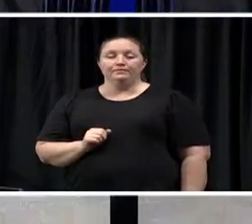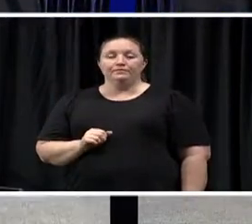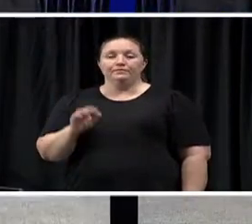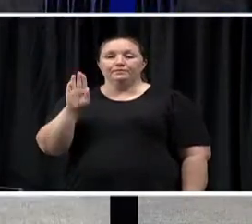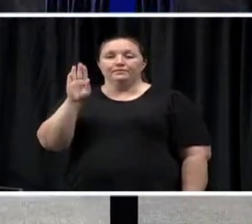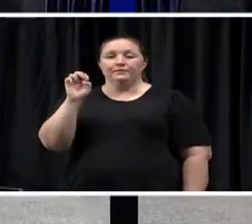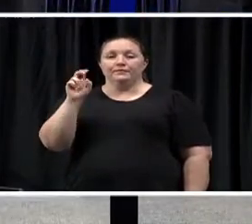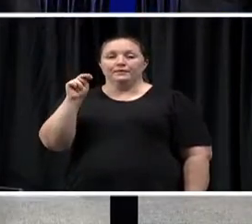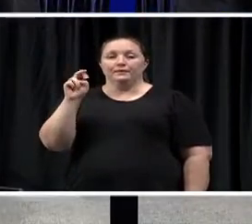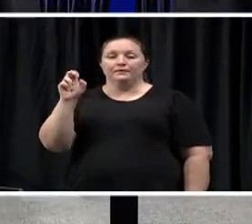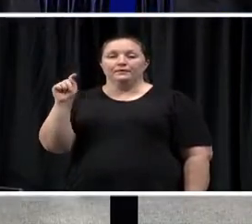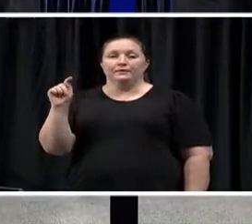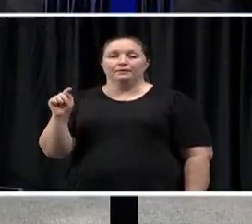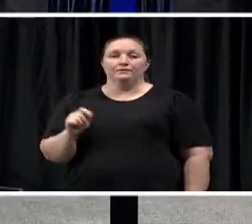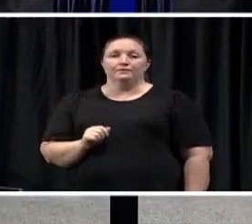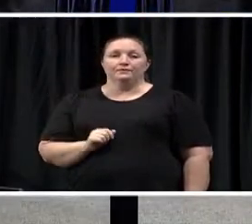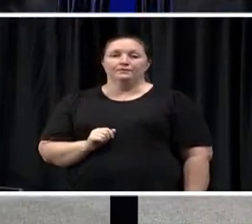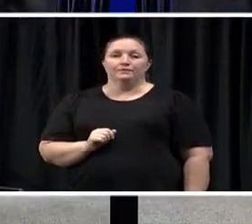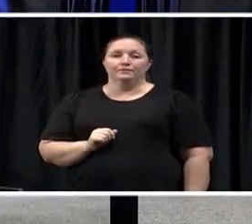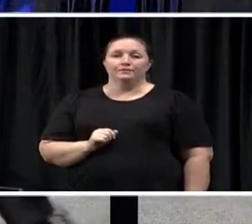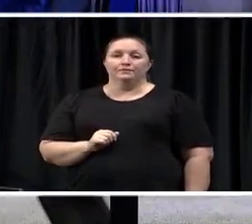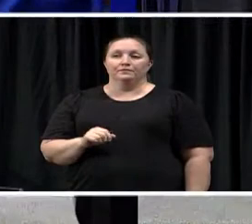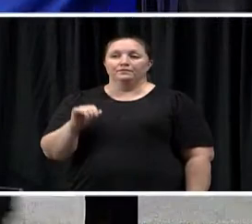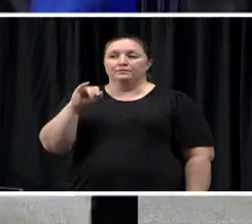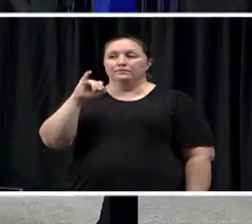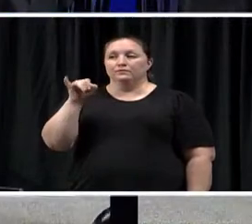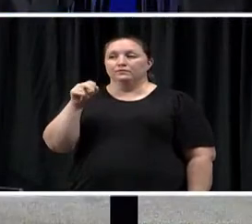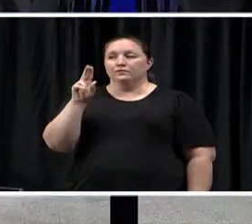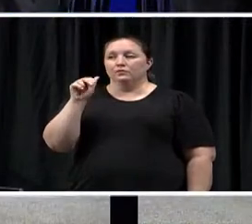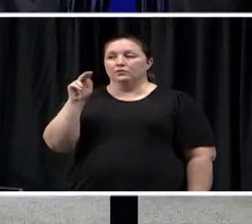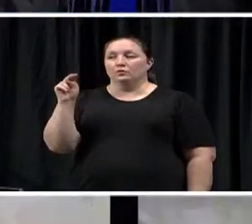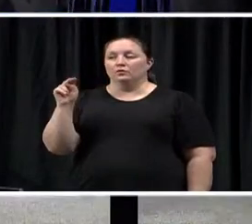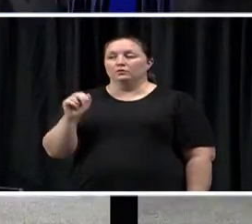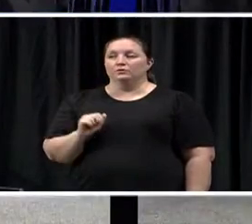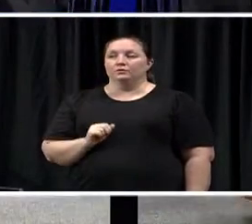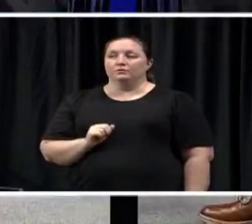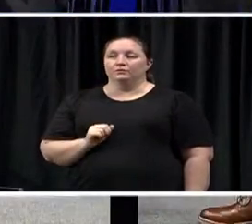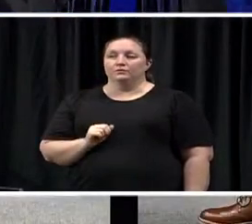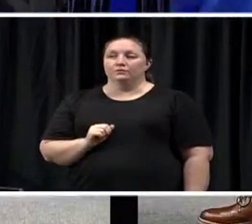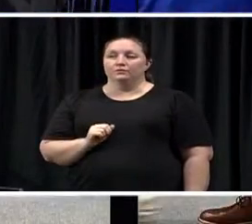Bennett Woods Shambu. Juan Slaughter Jr.